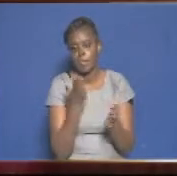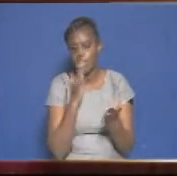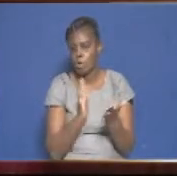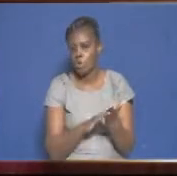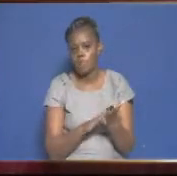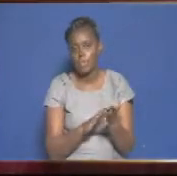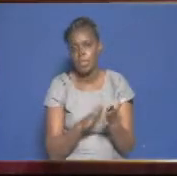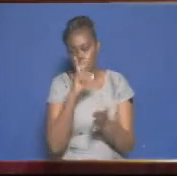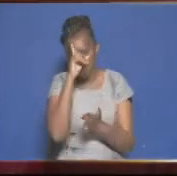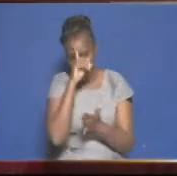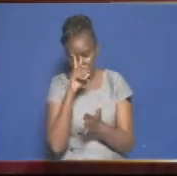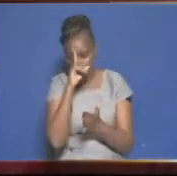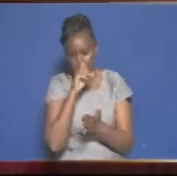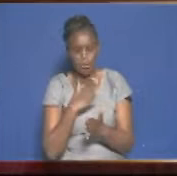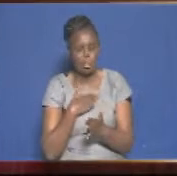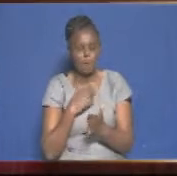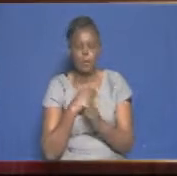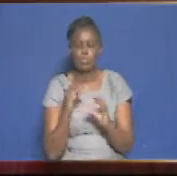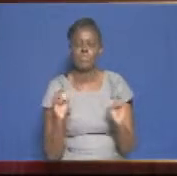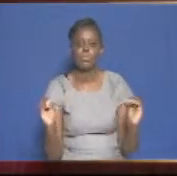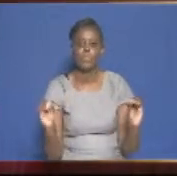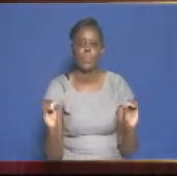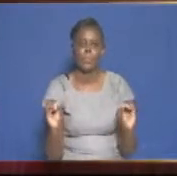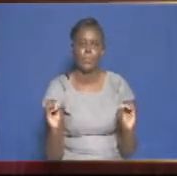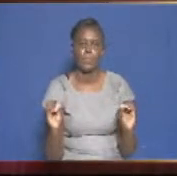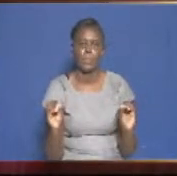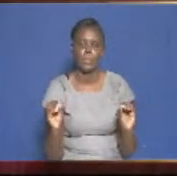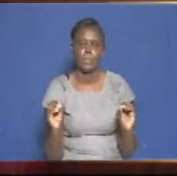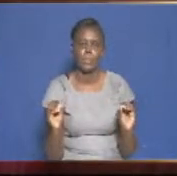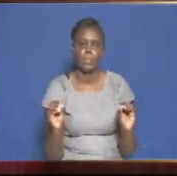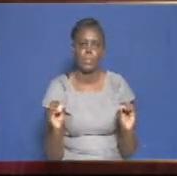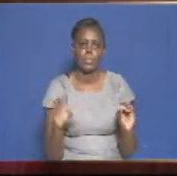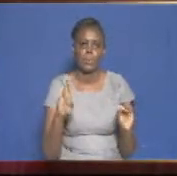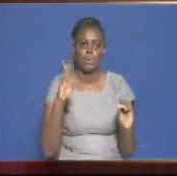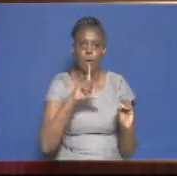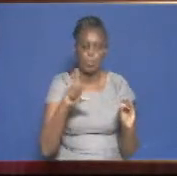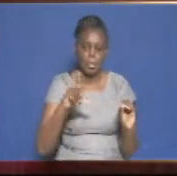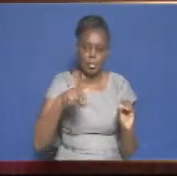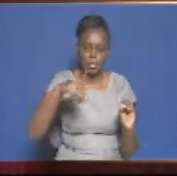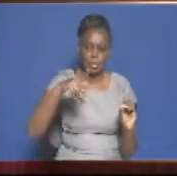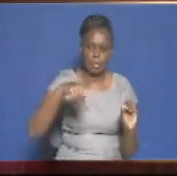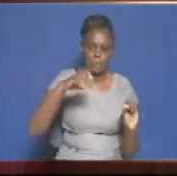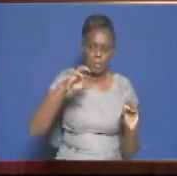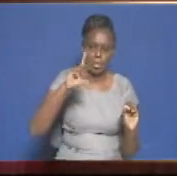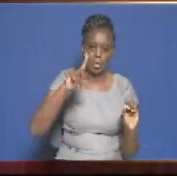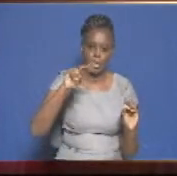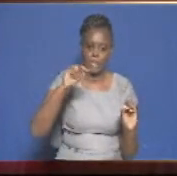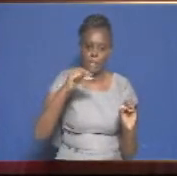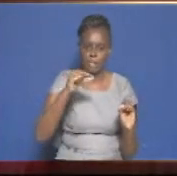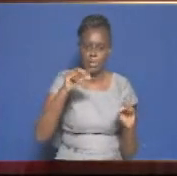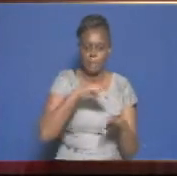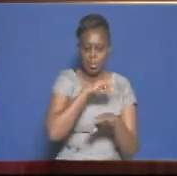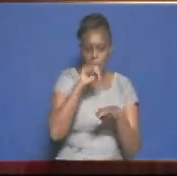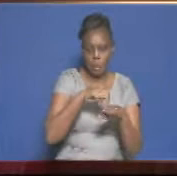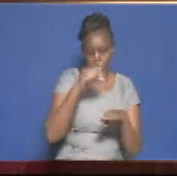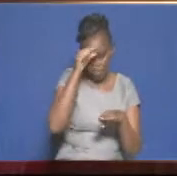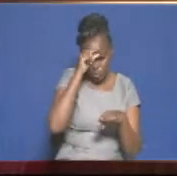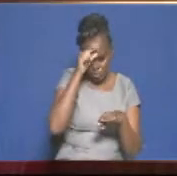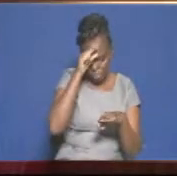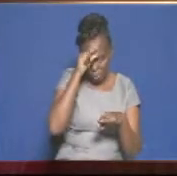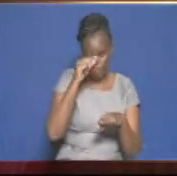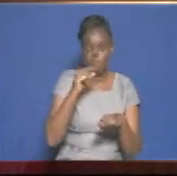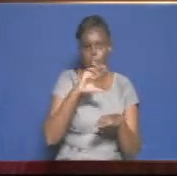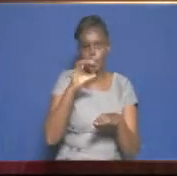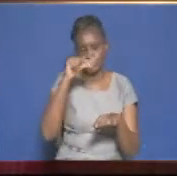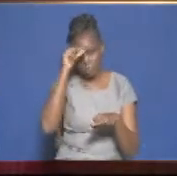recommendations seriously, Mr. Speaker. Pending bills both on the county government and in the national government, Mr. Speaker, are